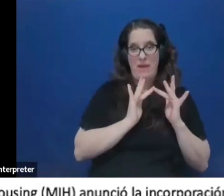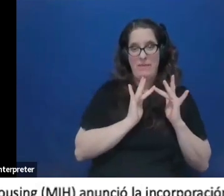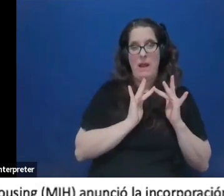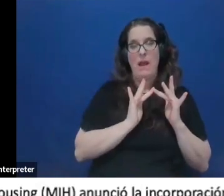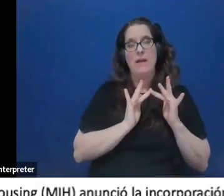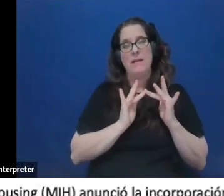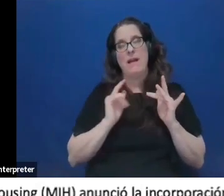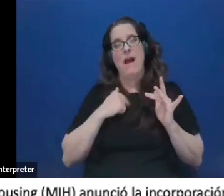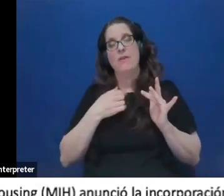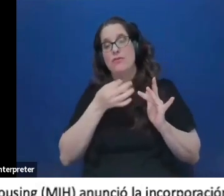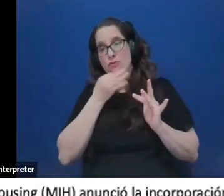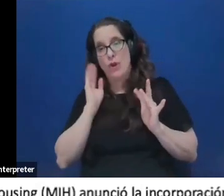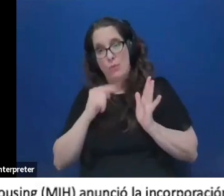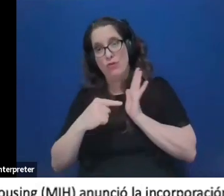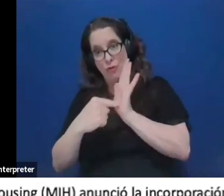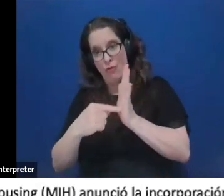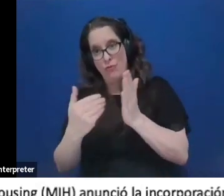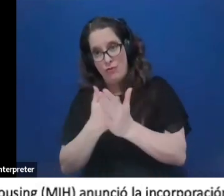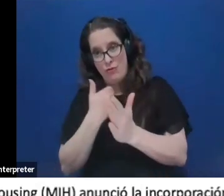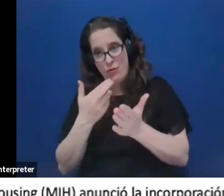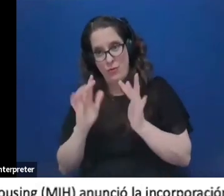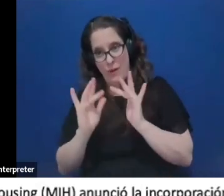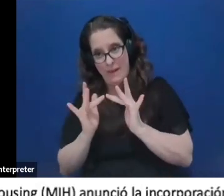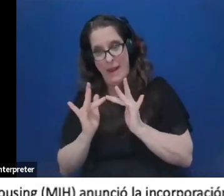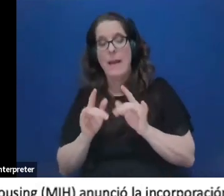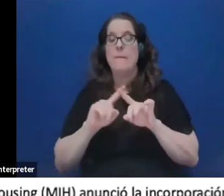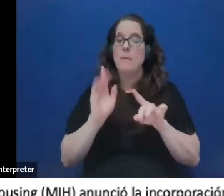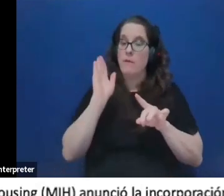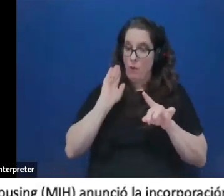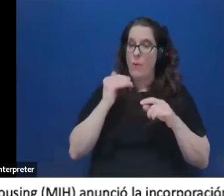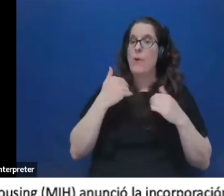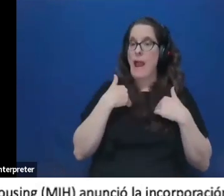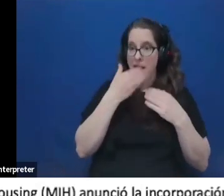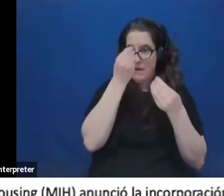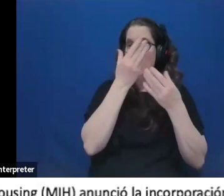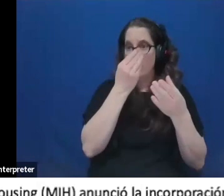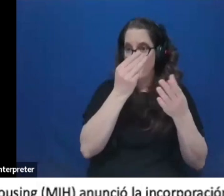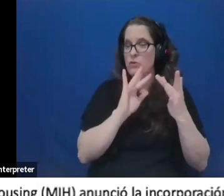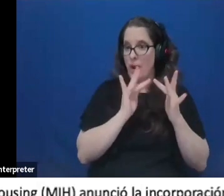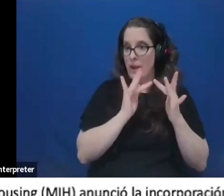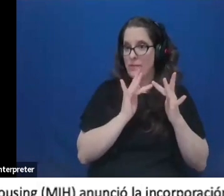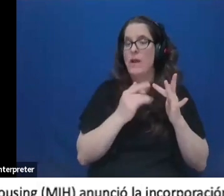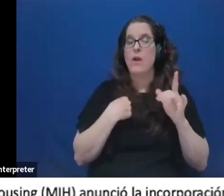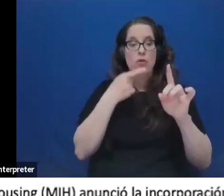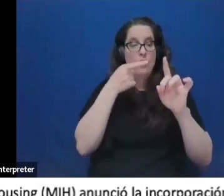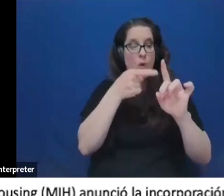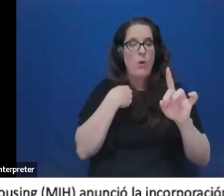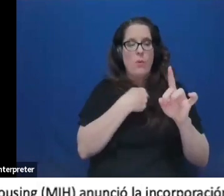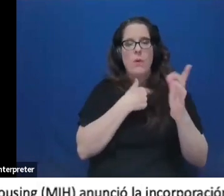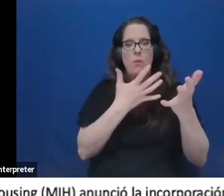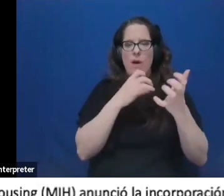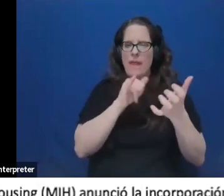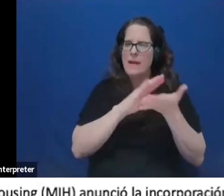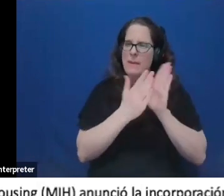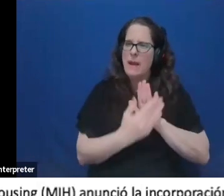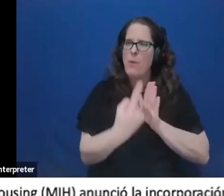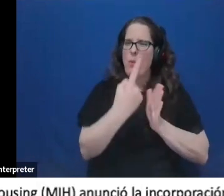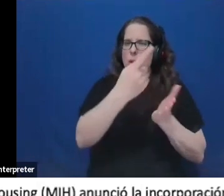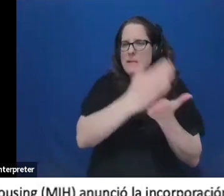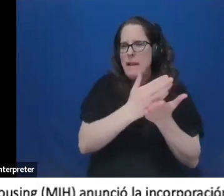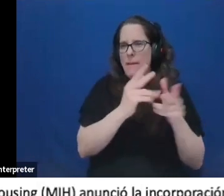an information clearinghouse. It's intended to be a one-stop shop for any information that Marylanders